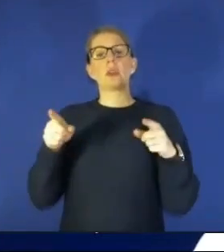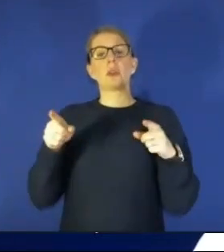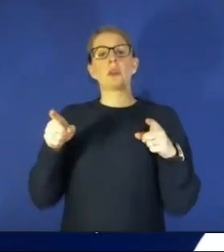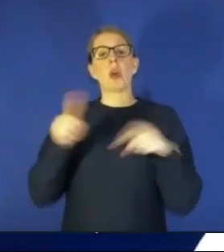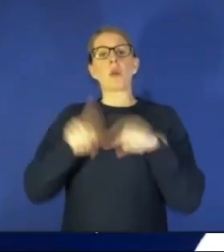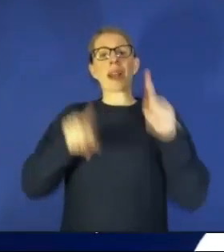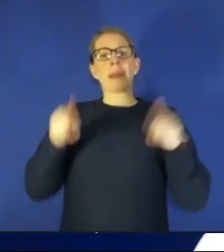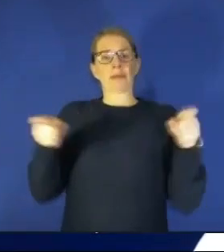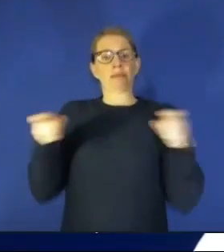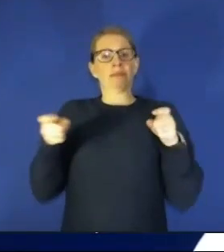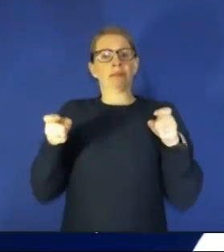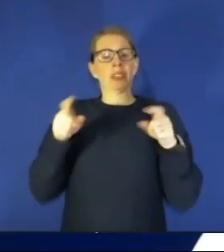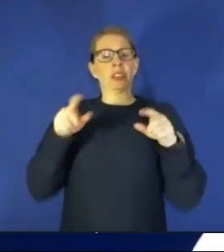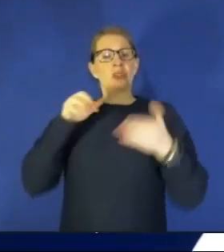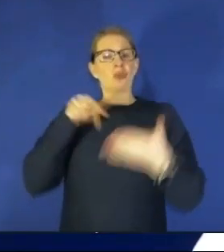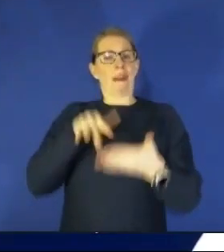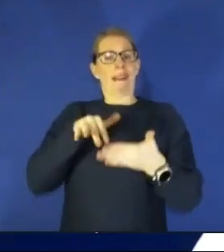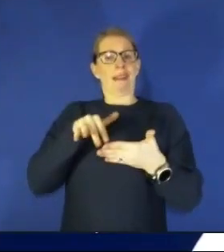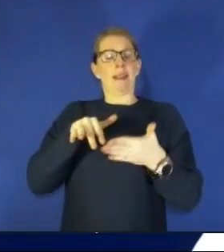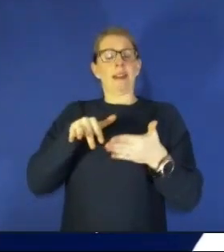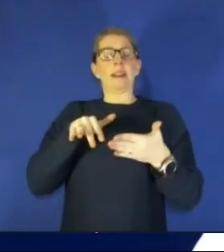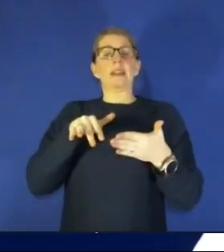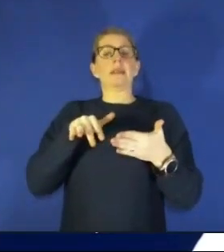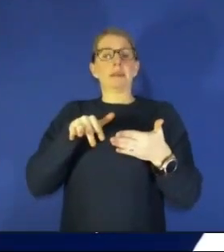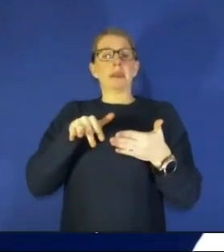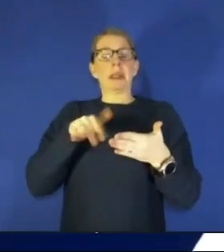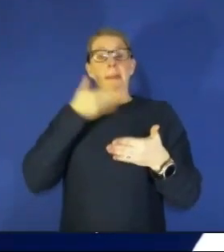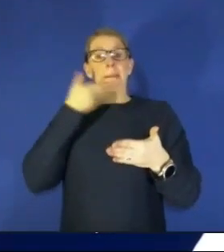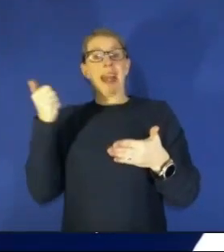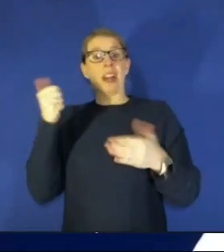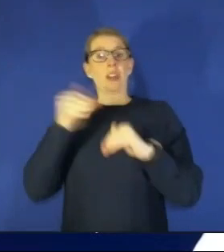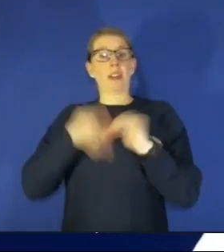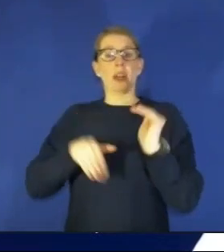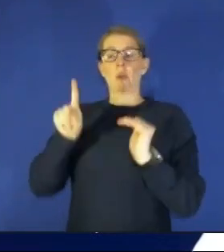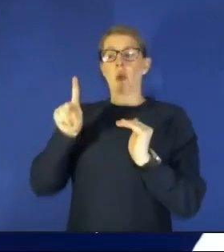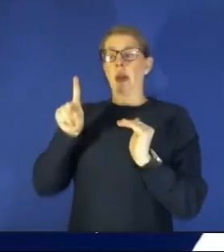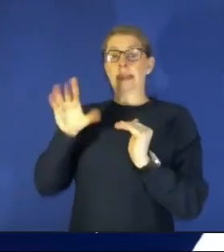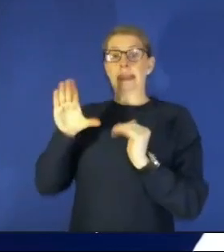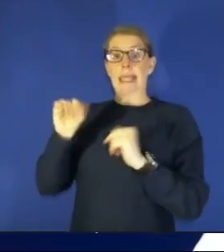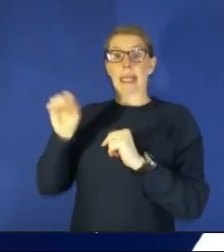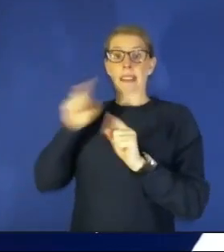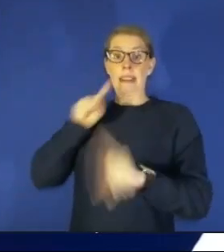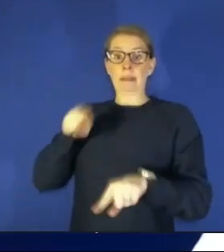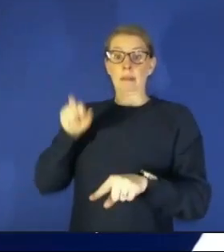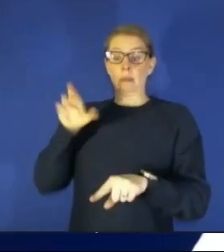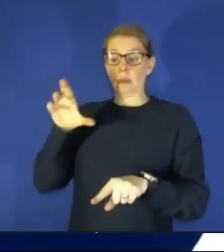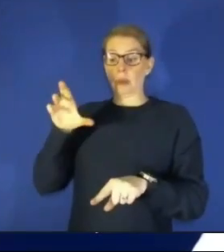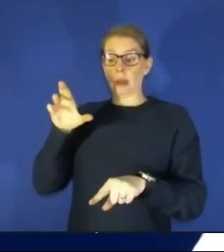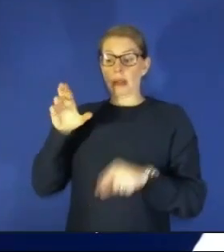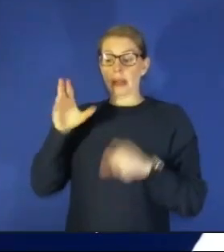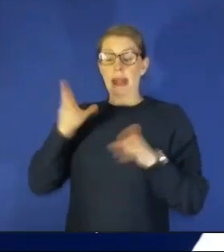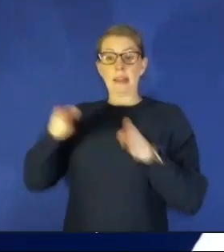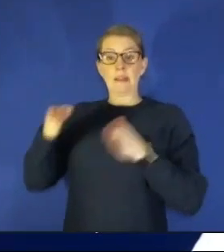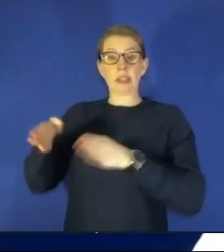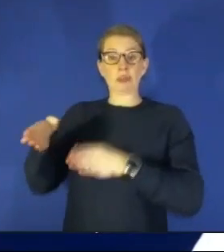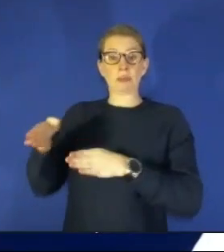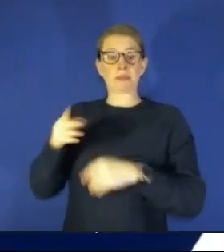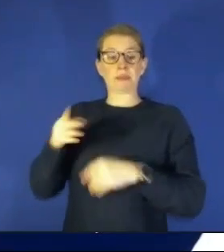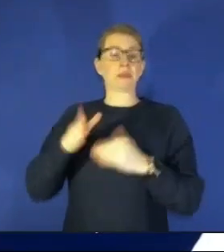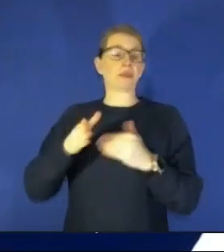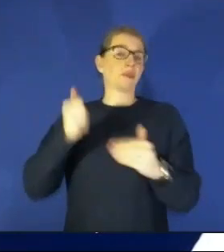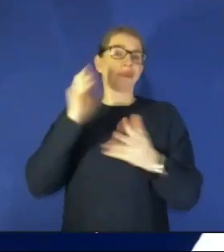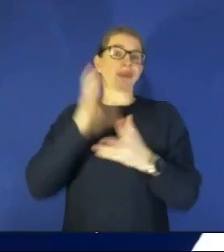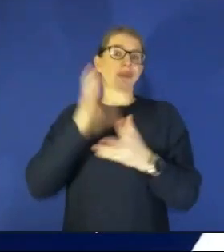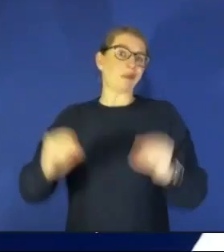better and different that is than single case reports or what I would call individual, almost stories. You